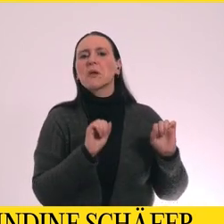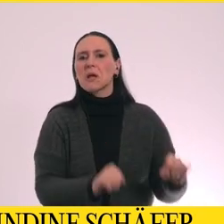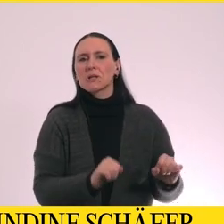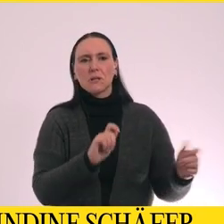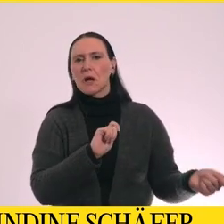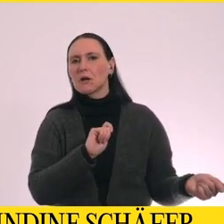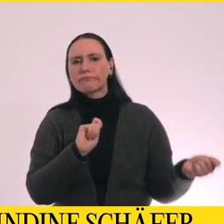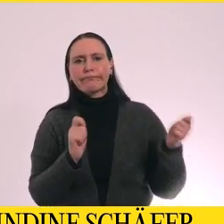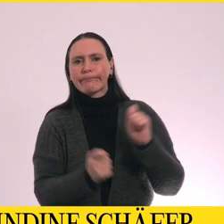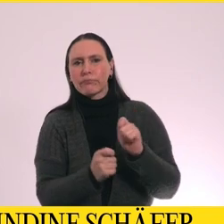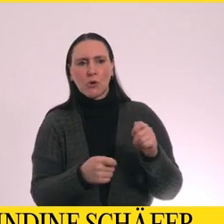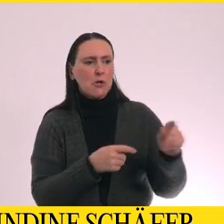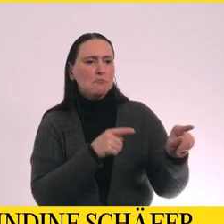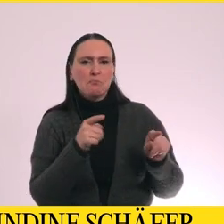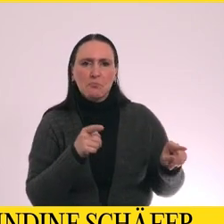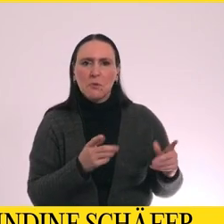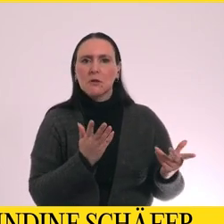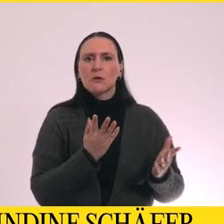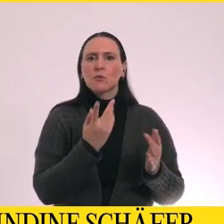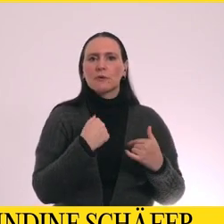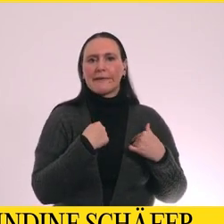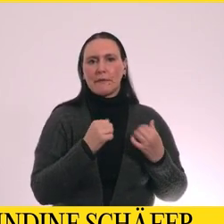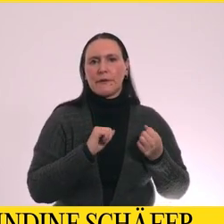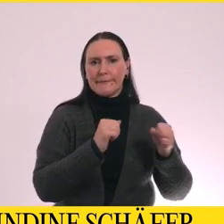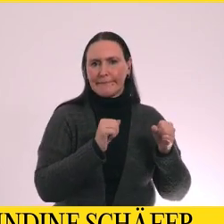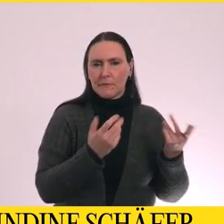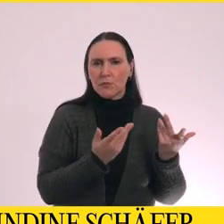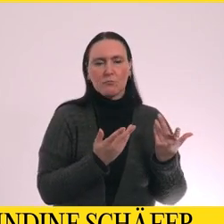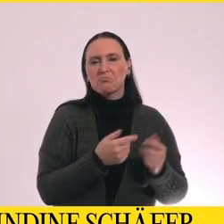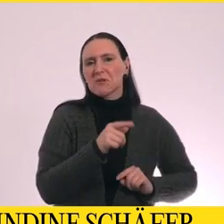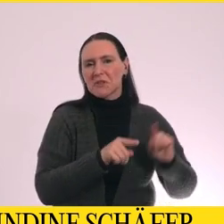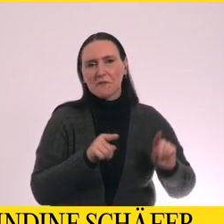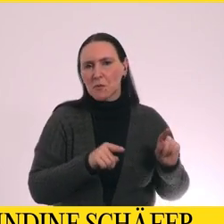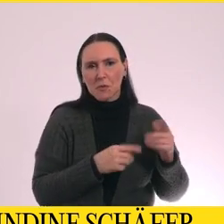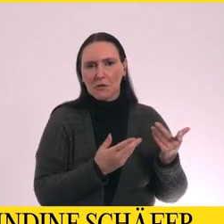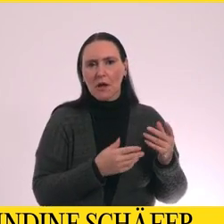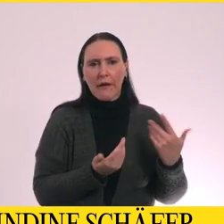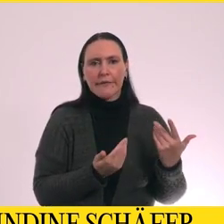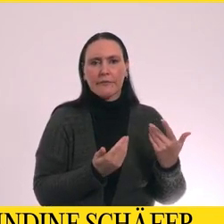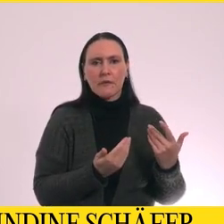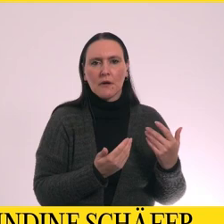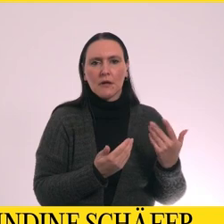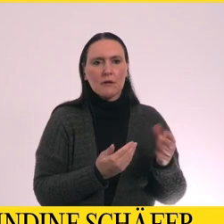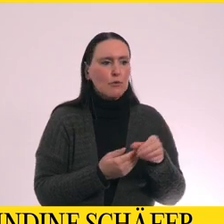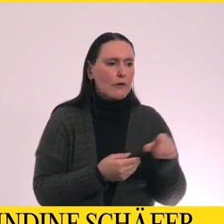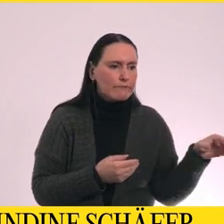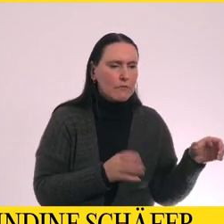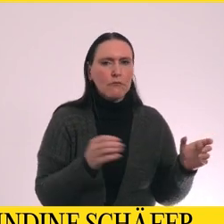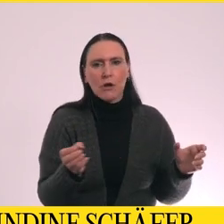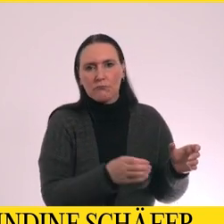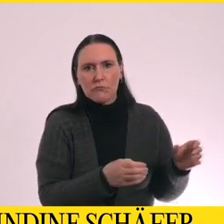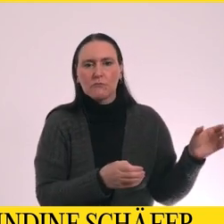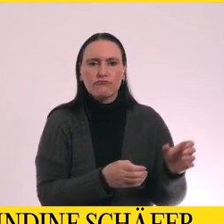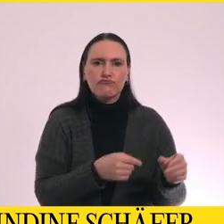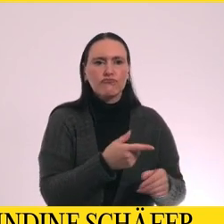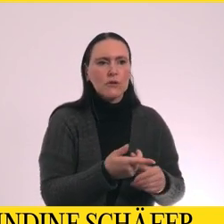be transformed by the actions that we are doing. Tone with Project Artwork, she was speaking about massaging